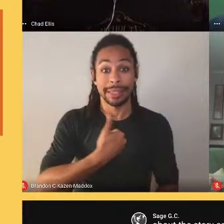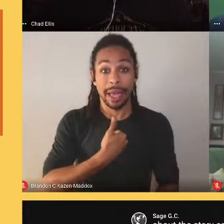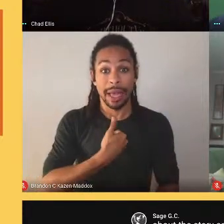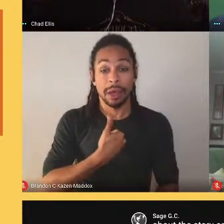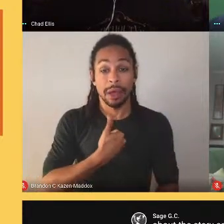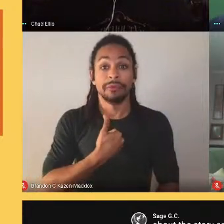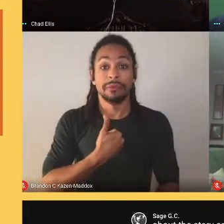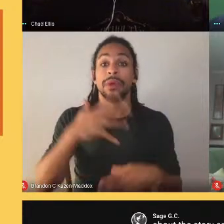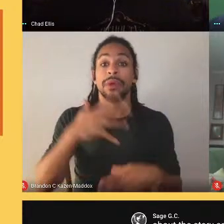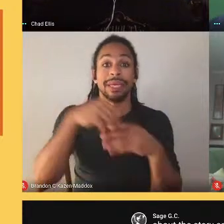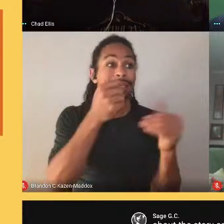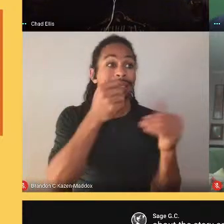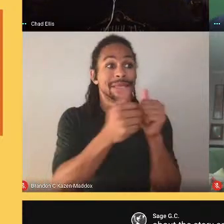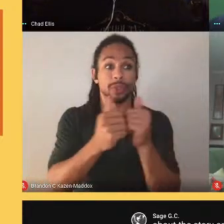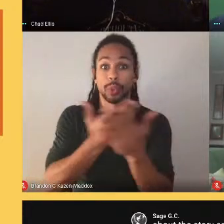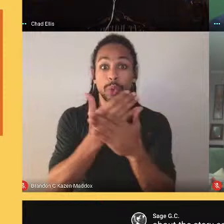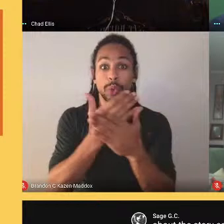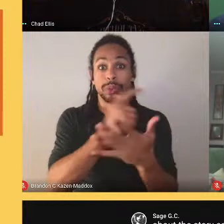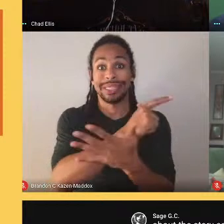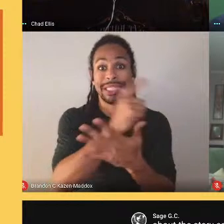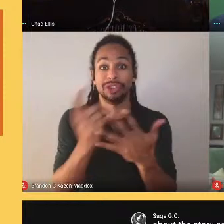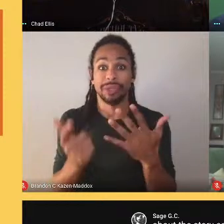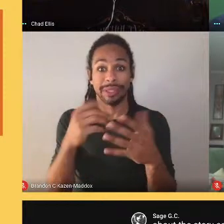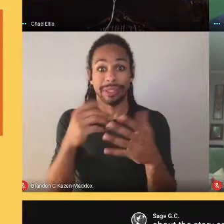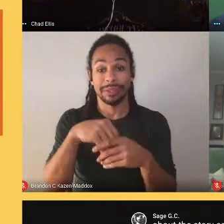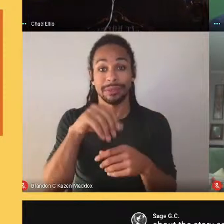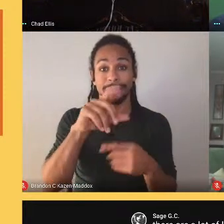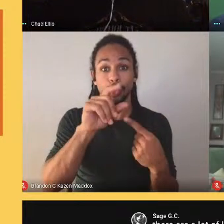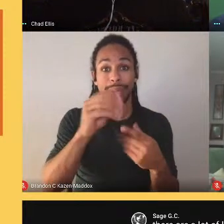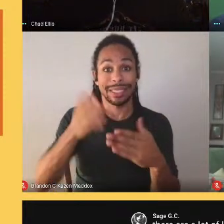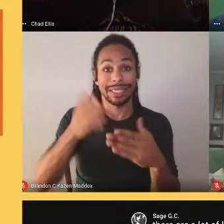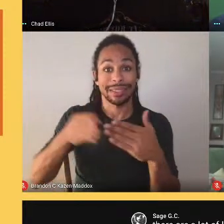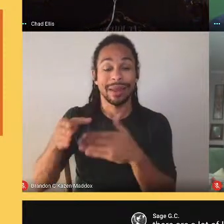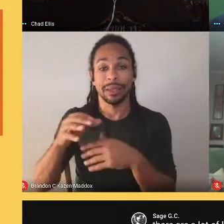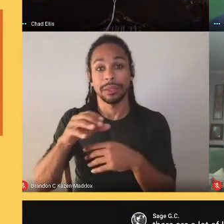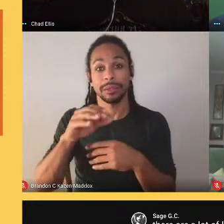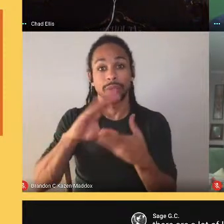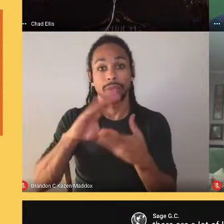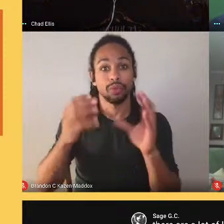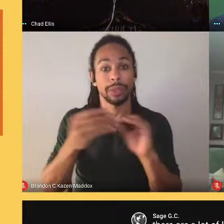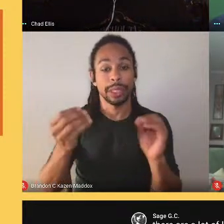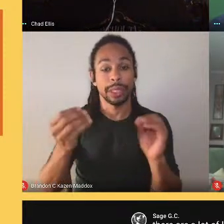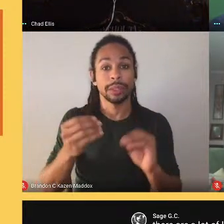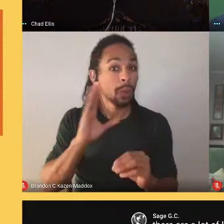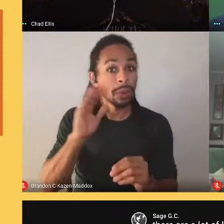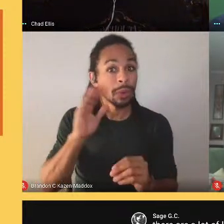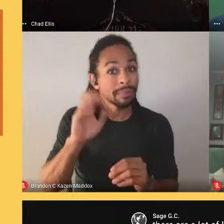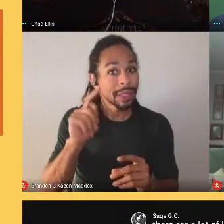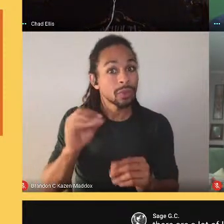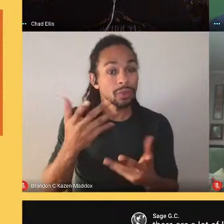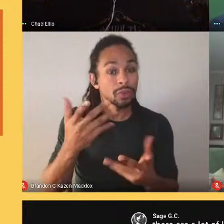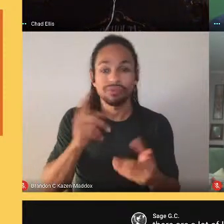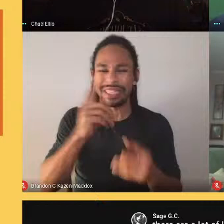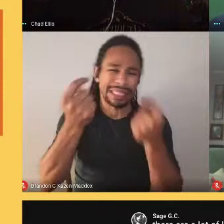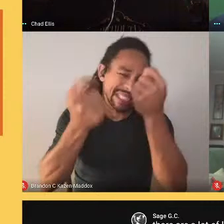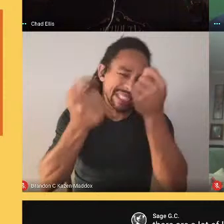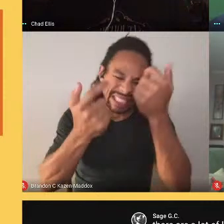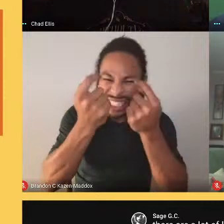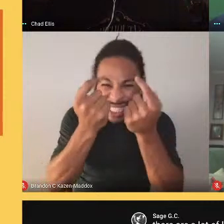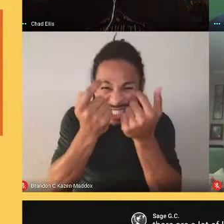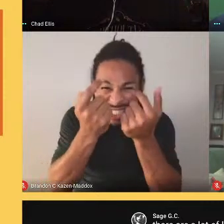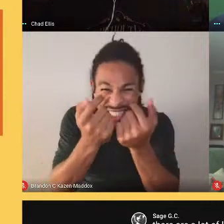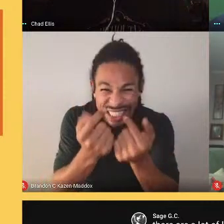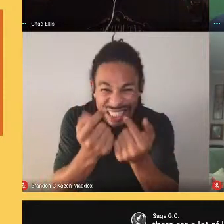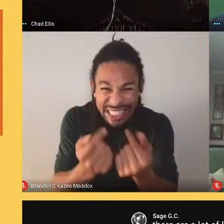been to strip out as much table talk as